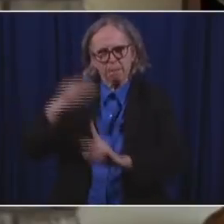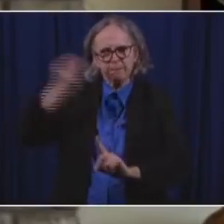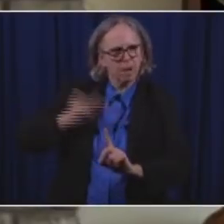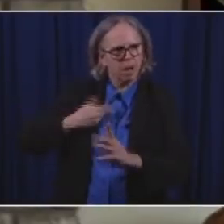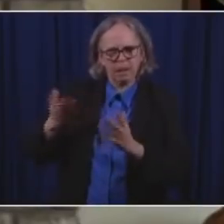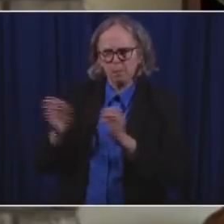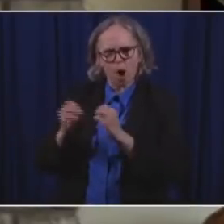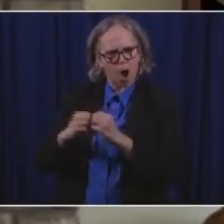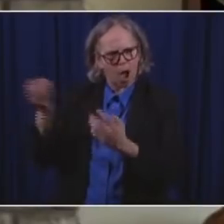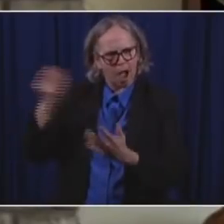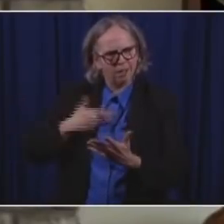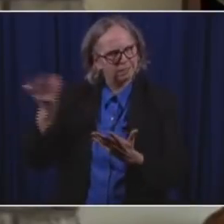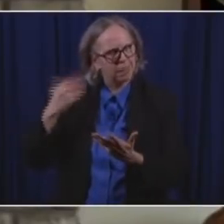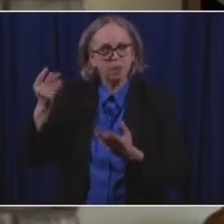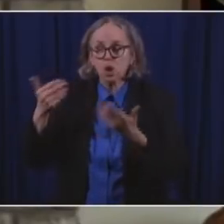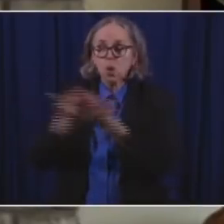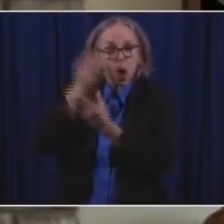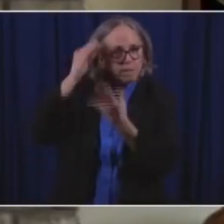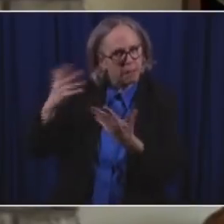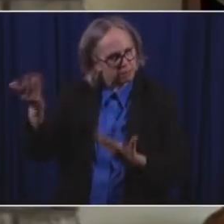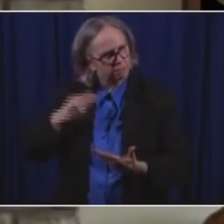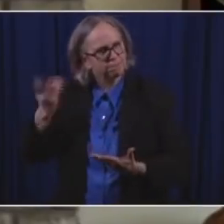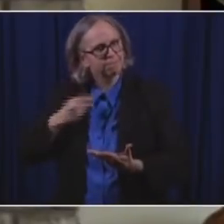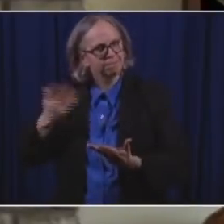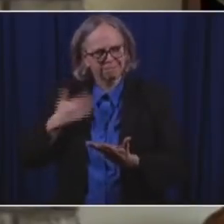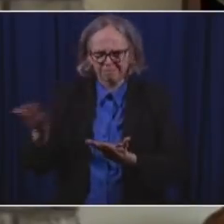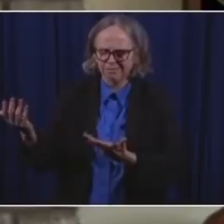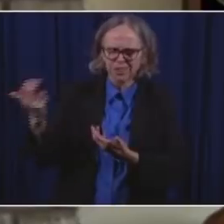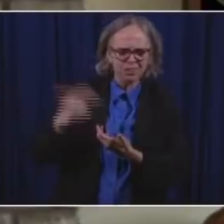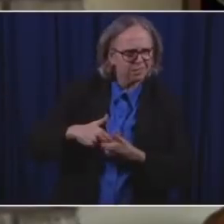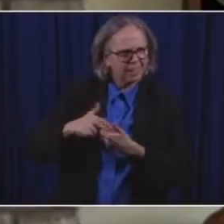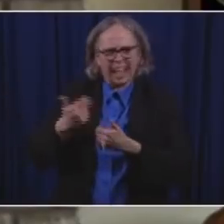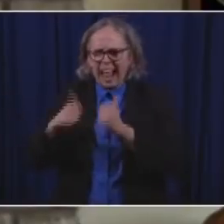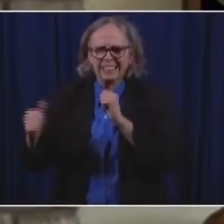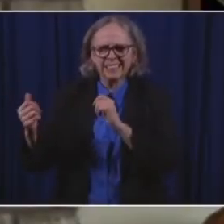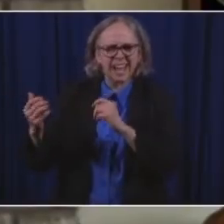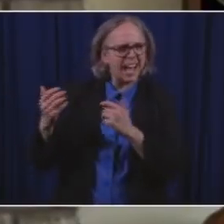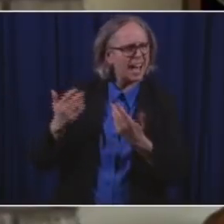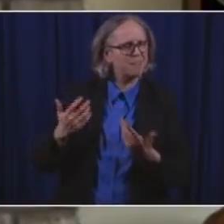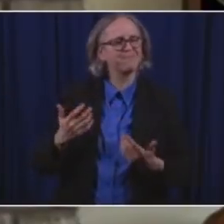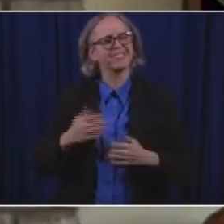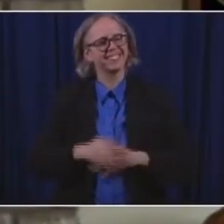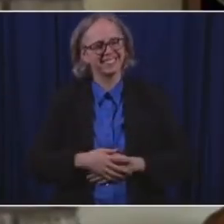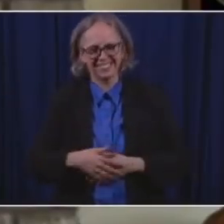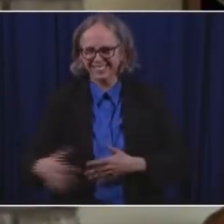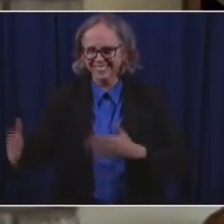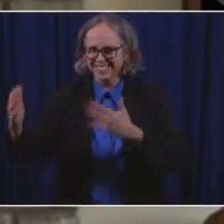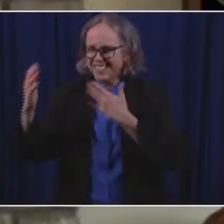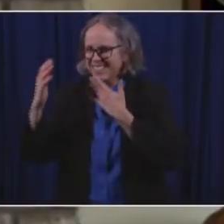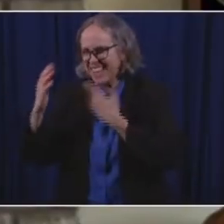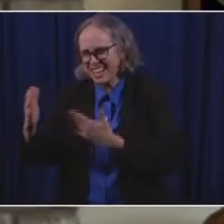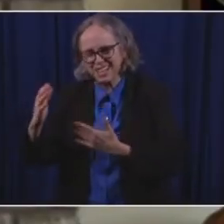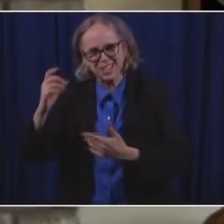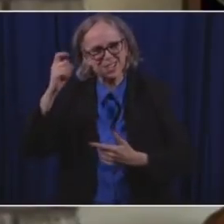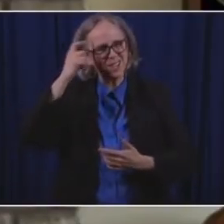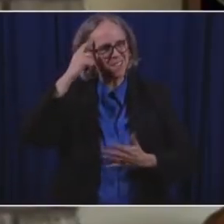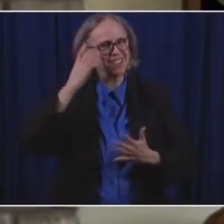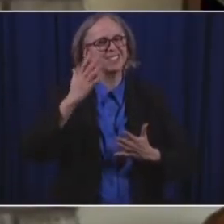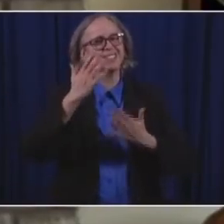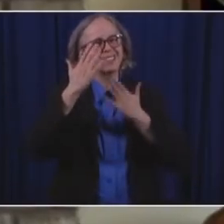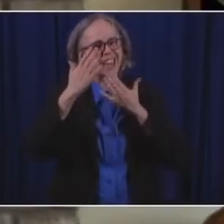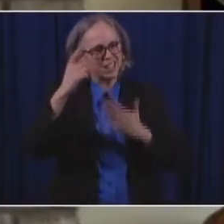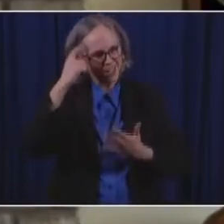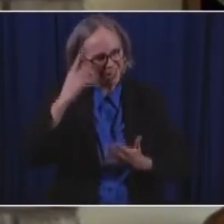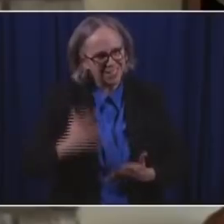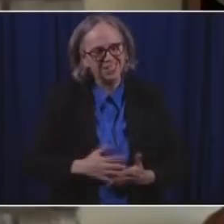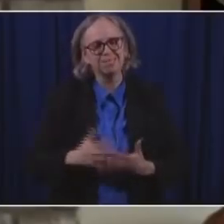anything, we'll have you back. Anything you want to tell us. Thank you, Governor DeWine. Thank you, Doctor. Appreciate it very, very